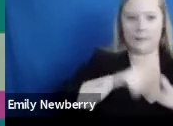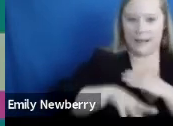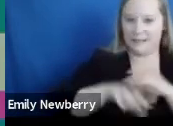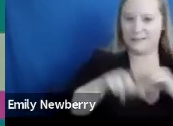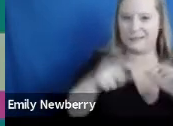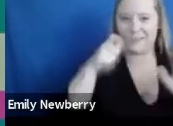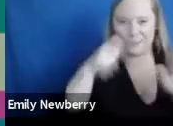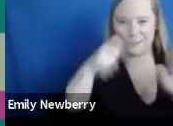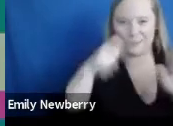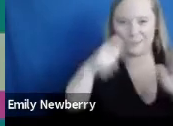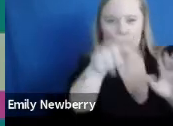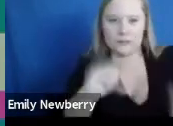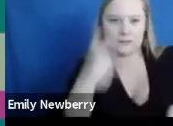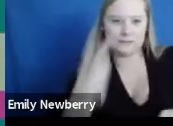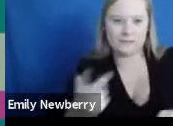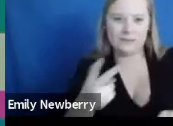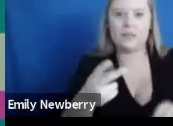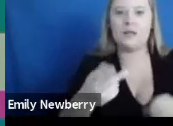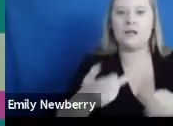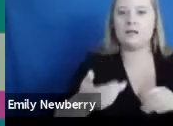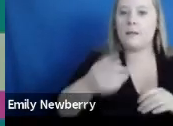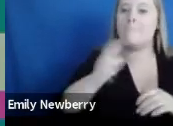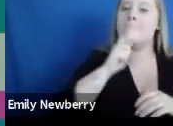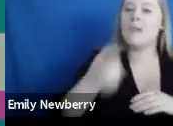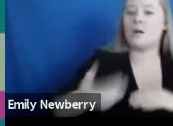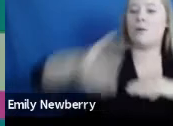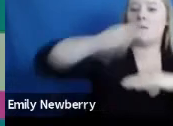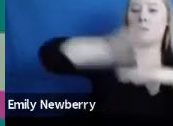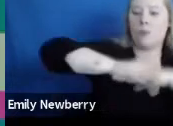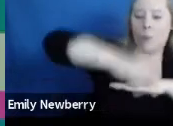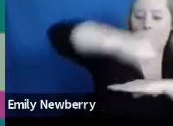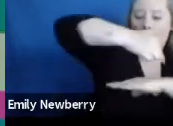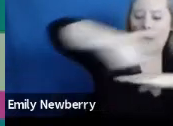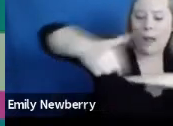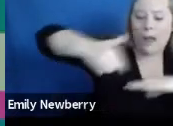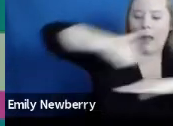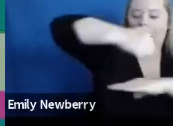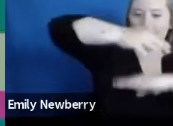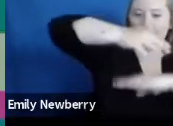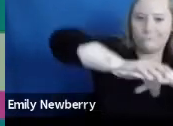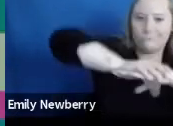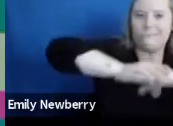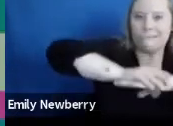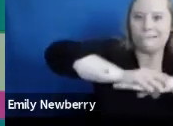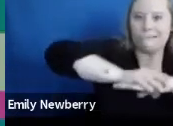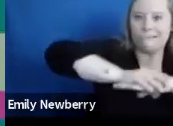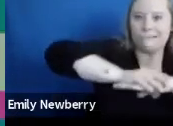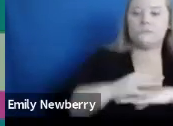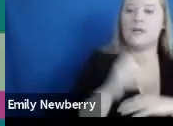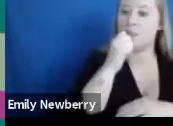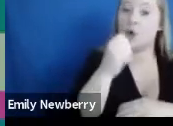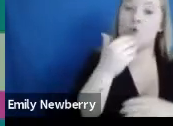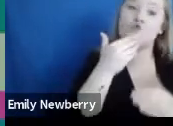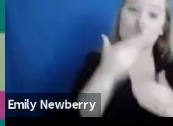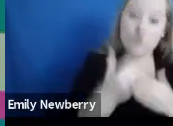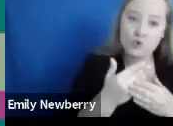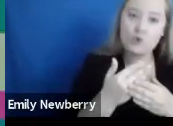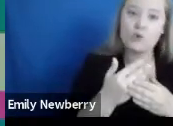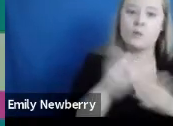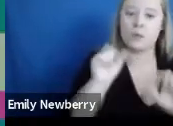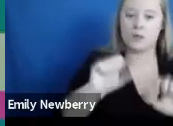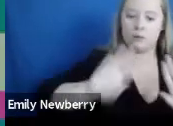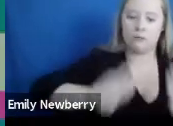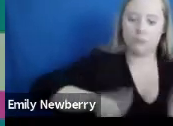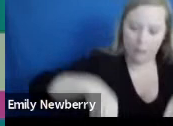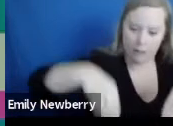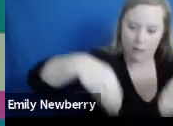a metal plate welded on top. Fortunately, it wasn't a solid well, and they were able to bend back that plate a little